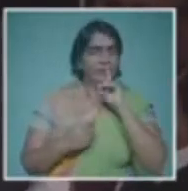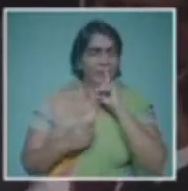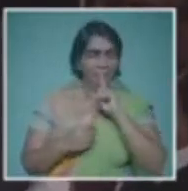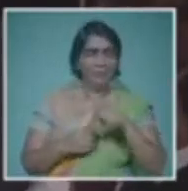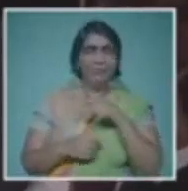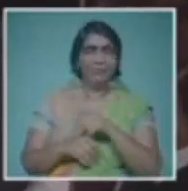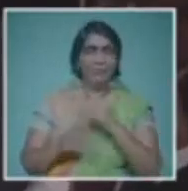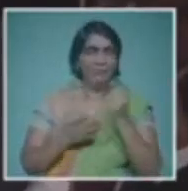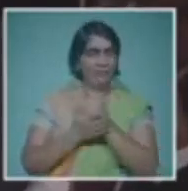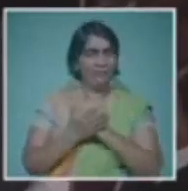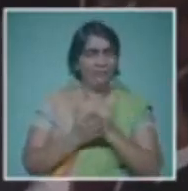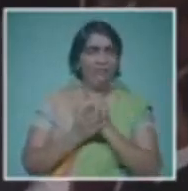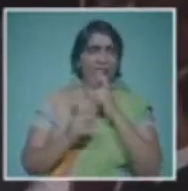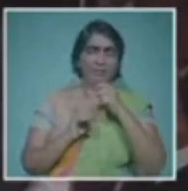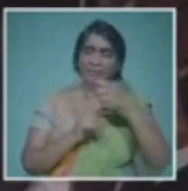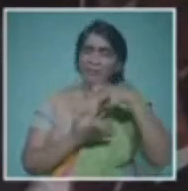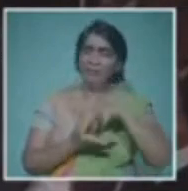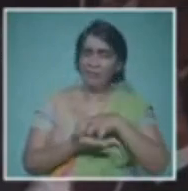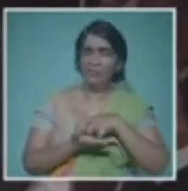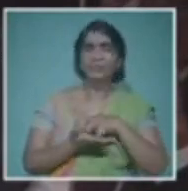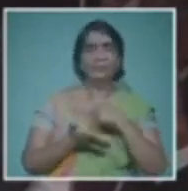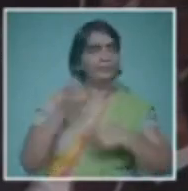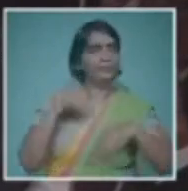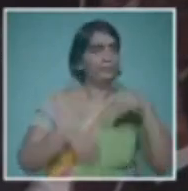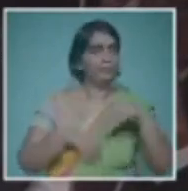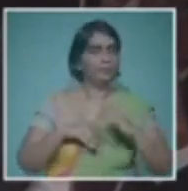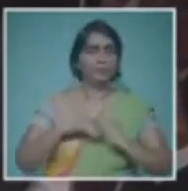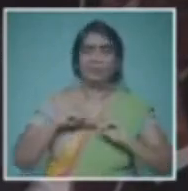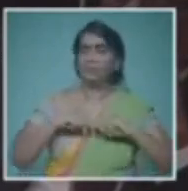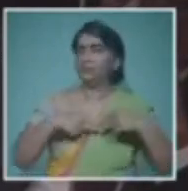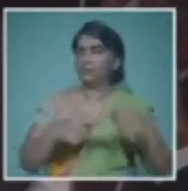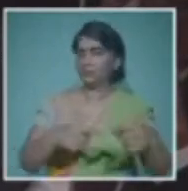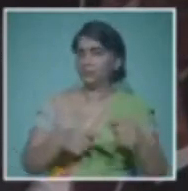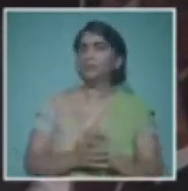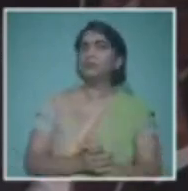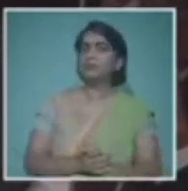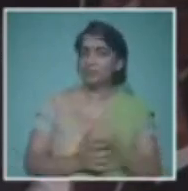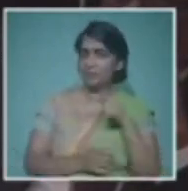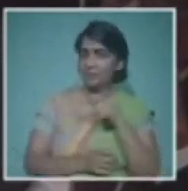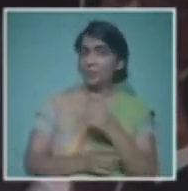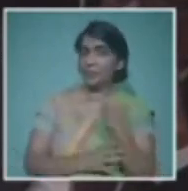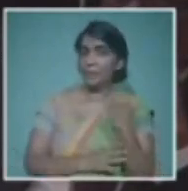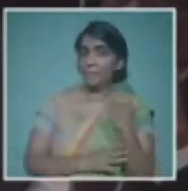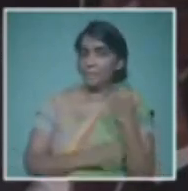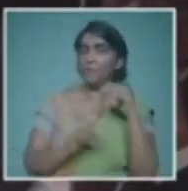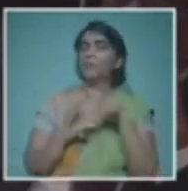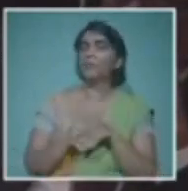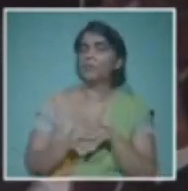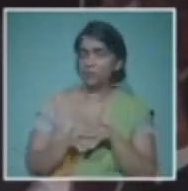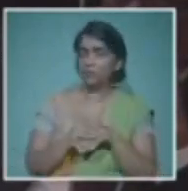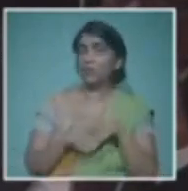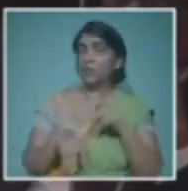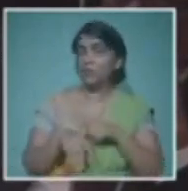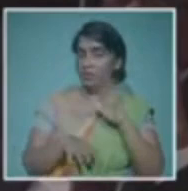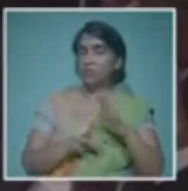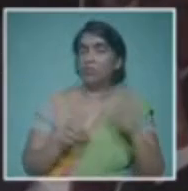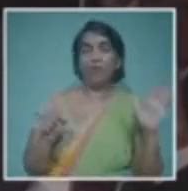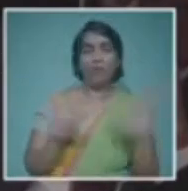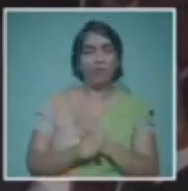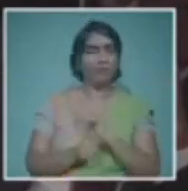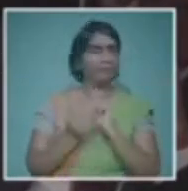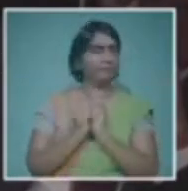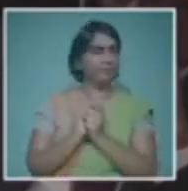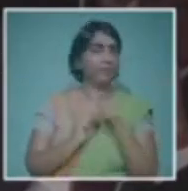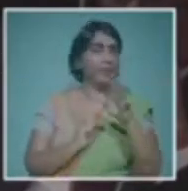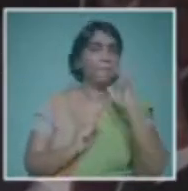election system was throttled by them when they were in power. As a result, we have had no elections. We don't